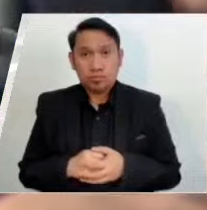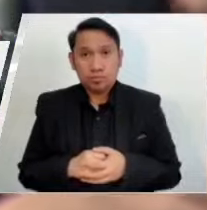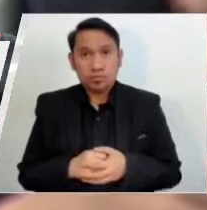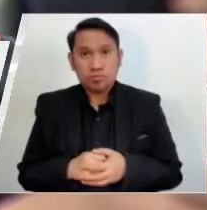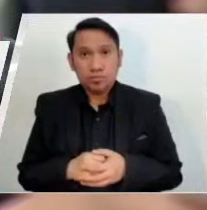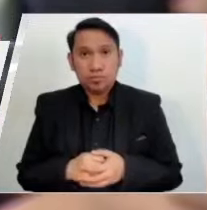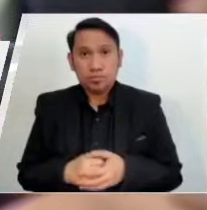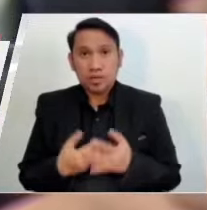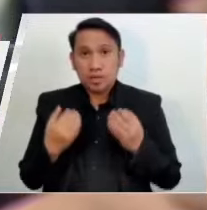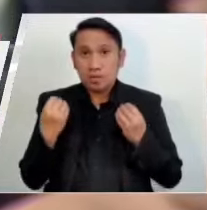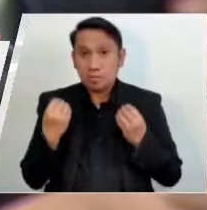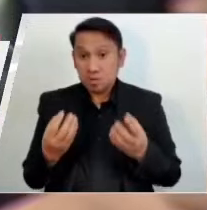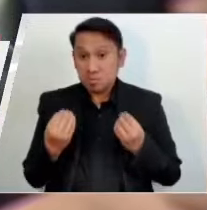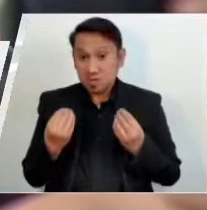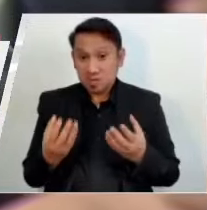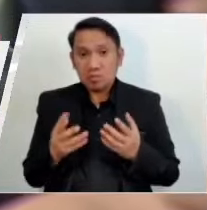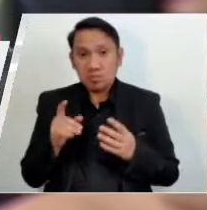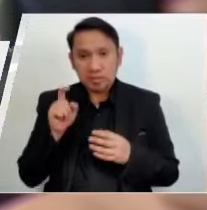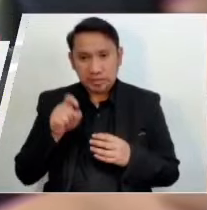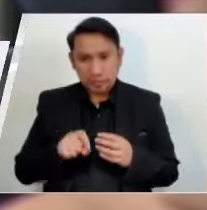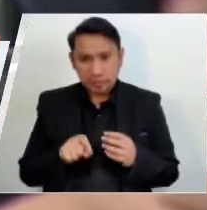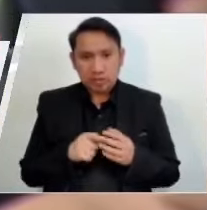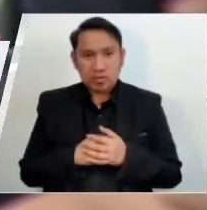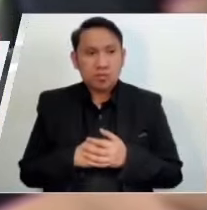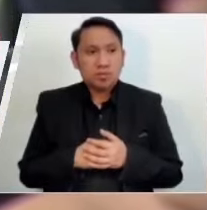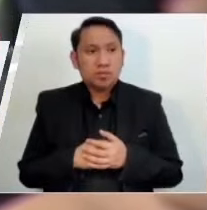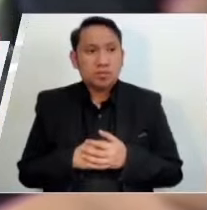things still need to be improved.